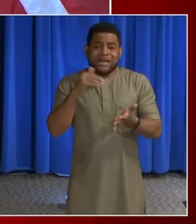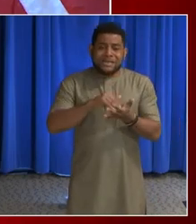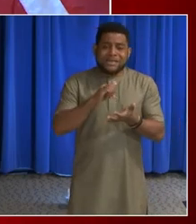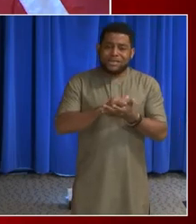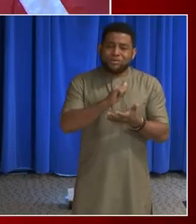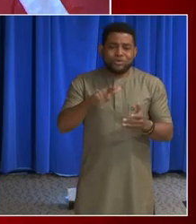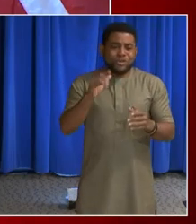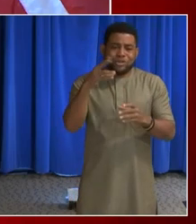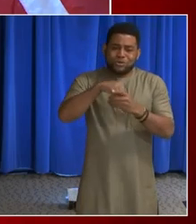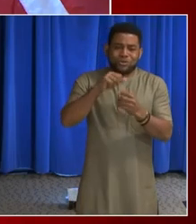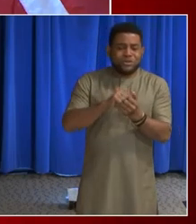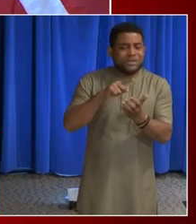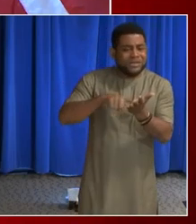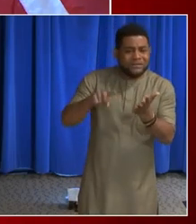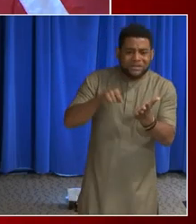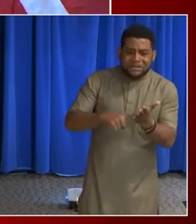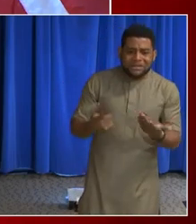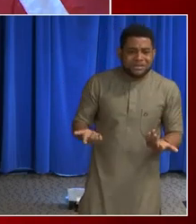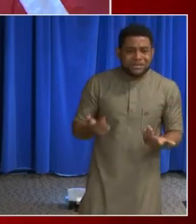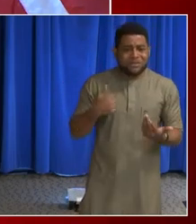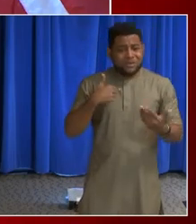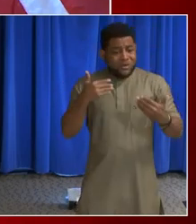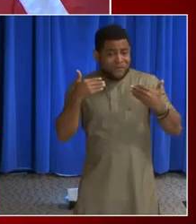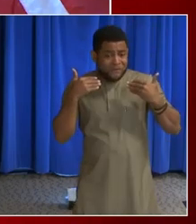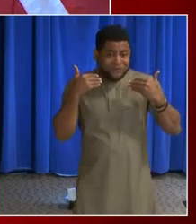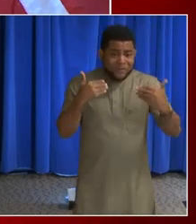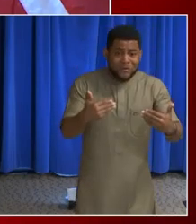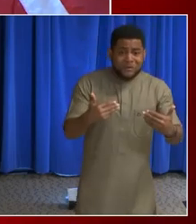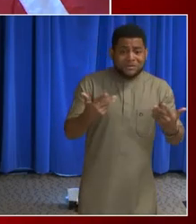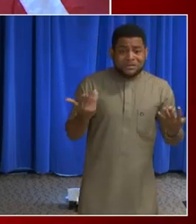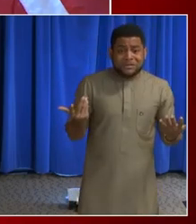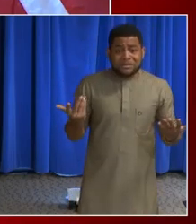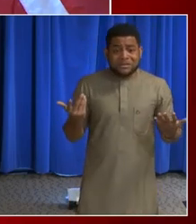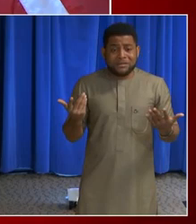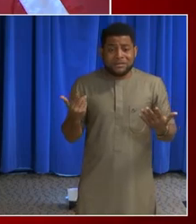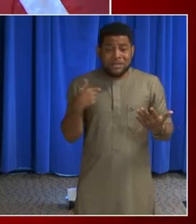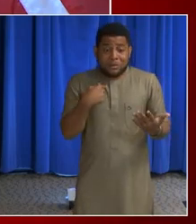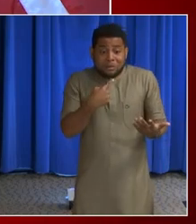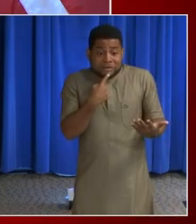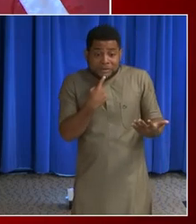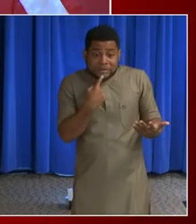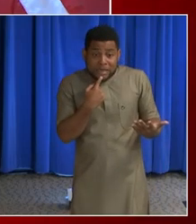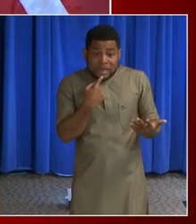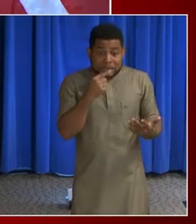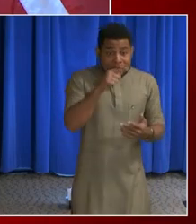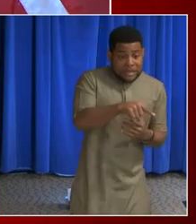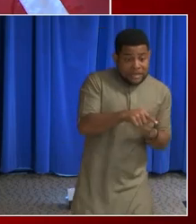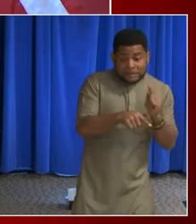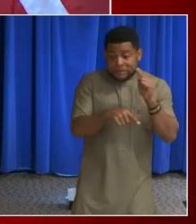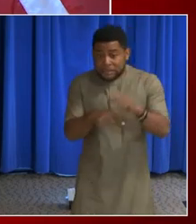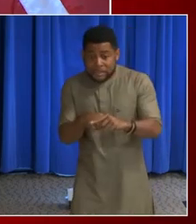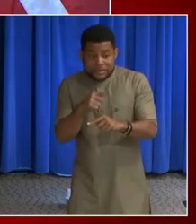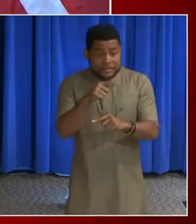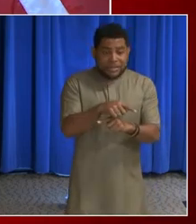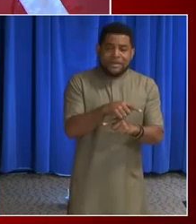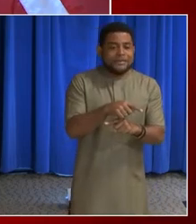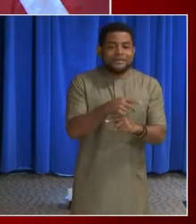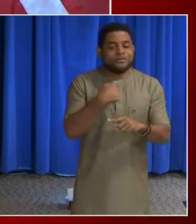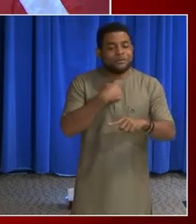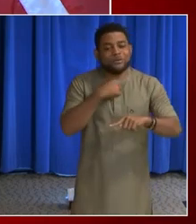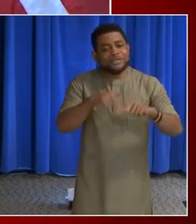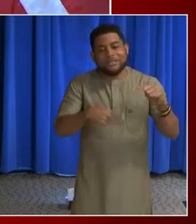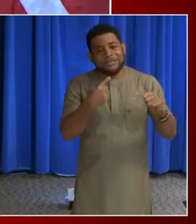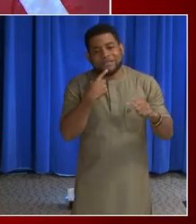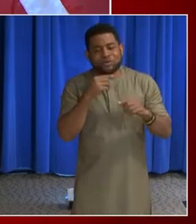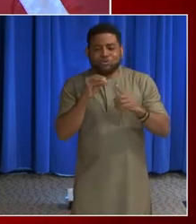the investigation as we move it forward. Again, to say that it's this or it's that. At this point,